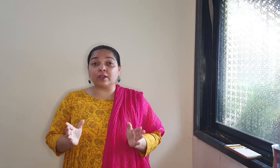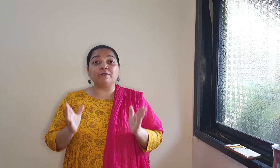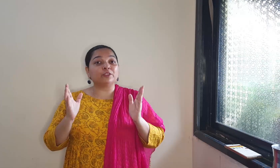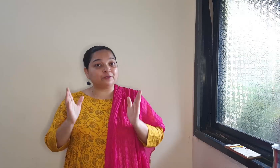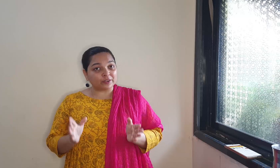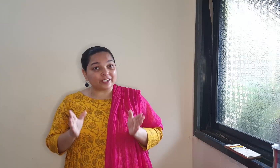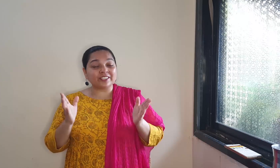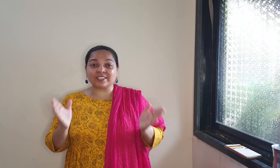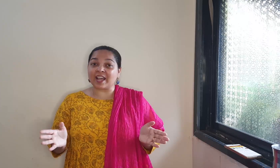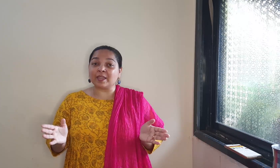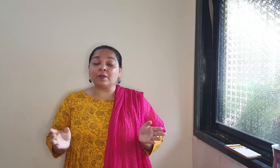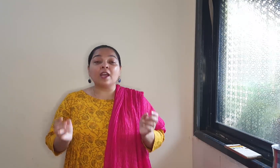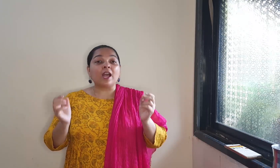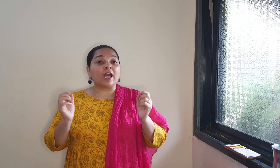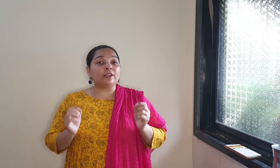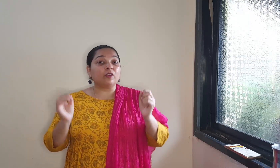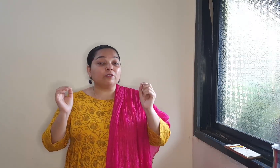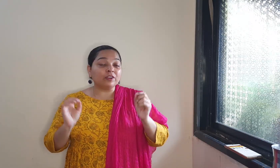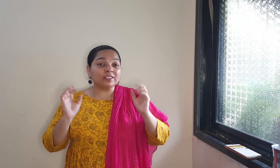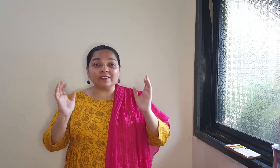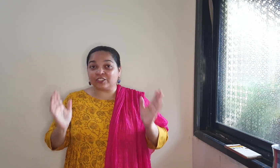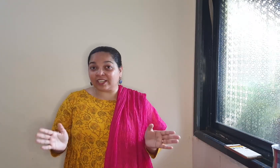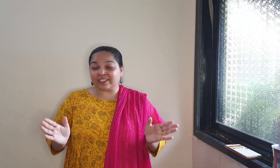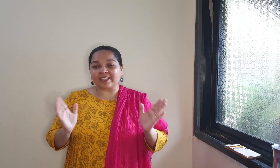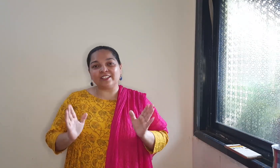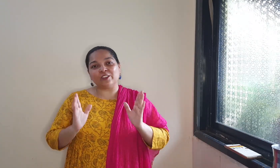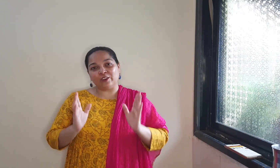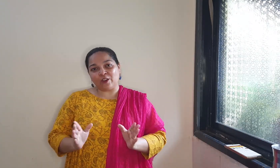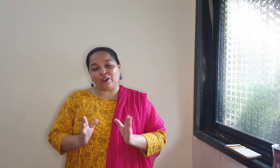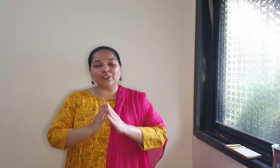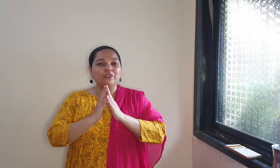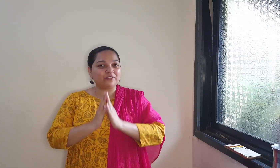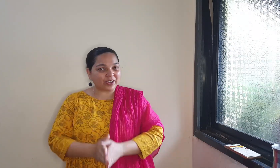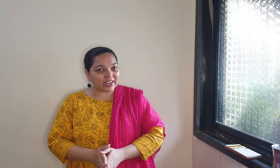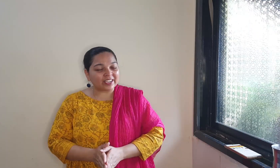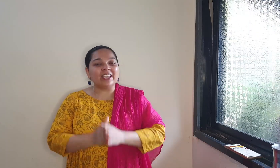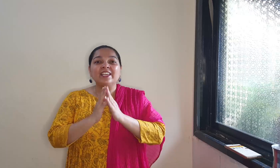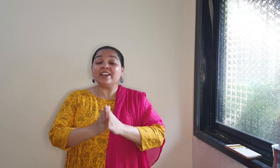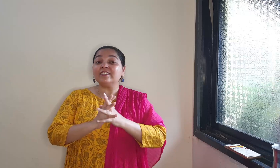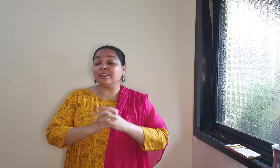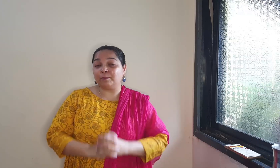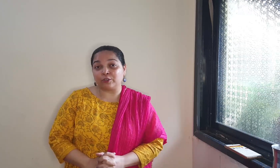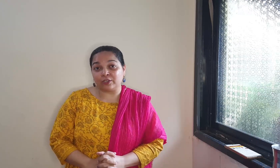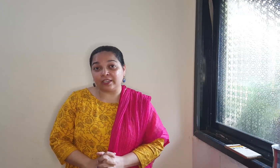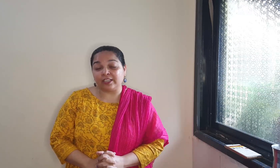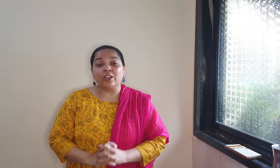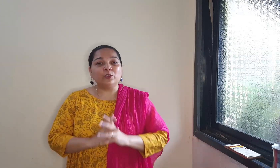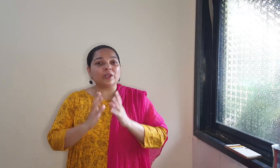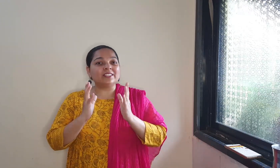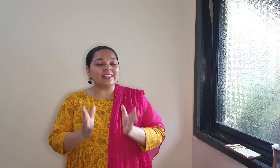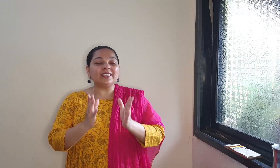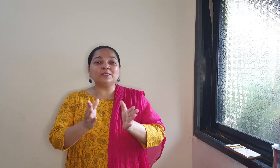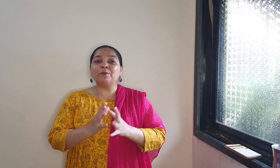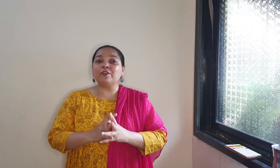our program for the first time and you have not received Jesus as your Lord, your friend, here is the opportunity.